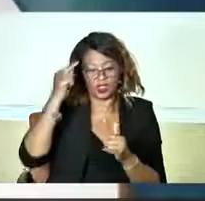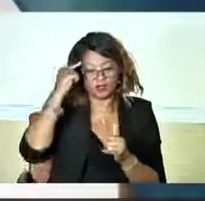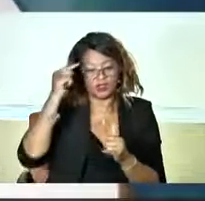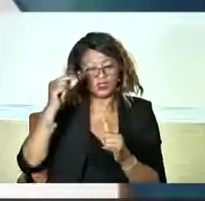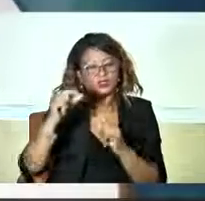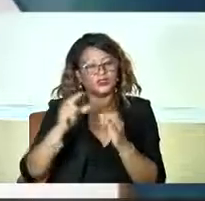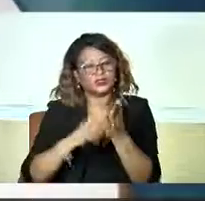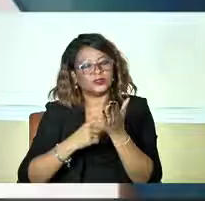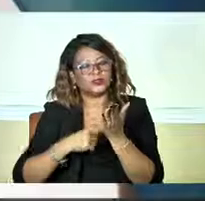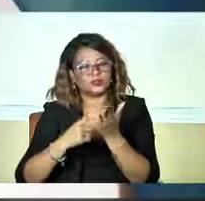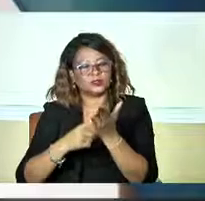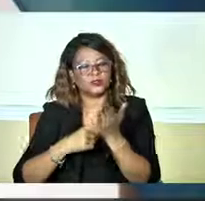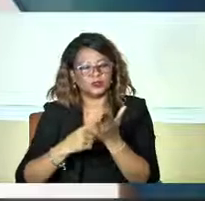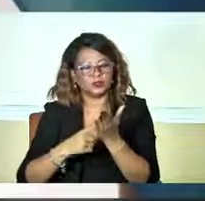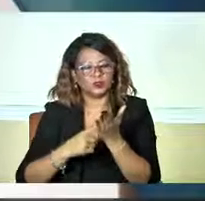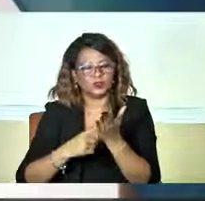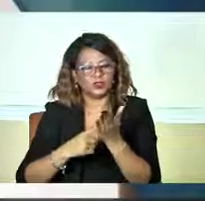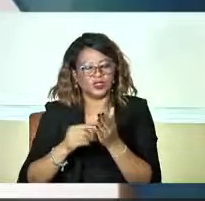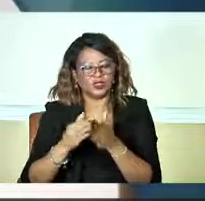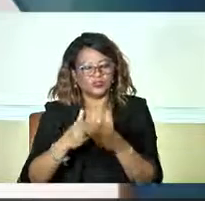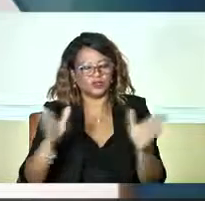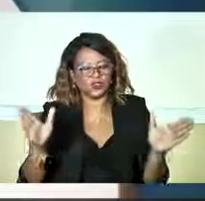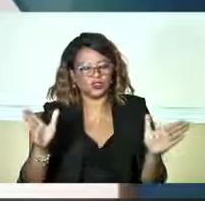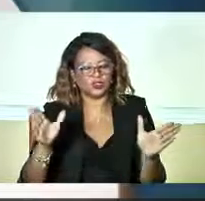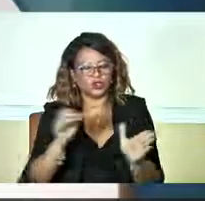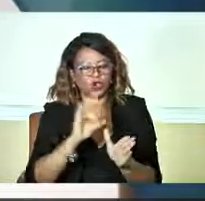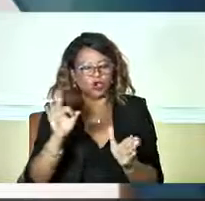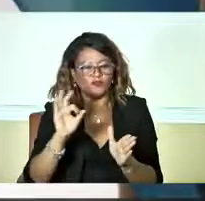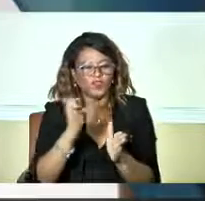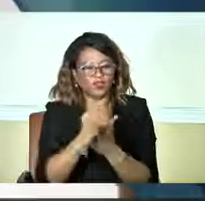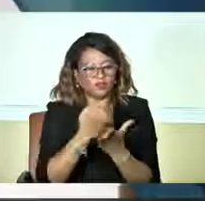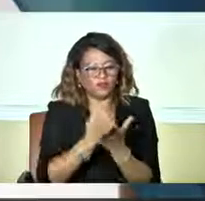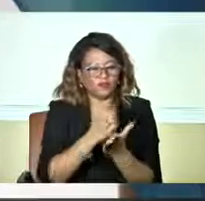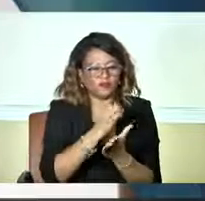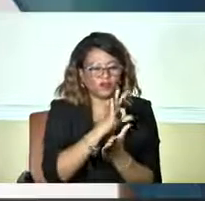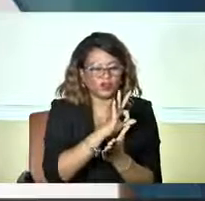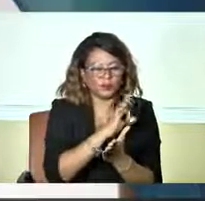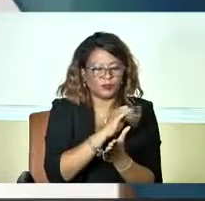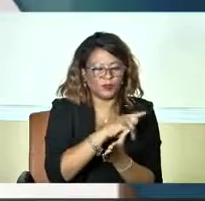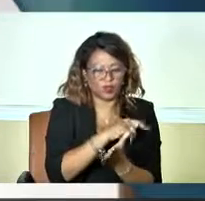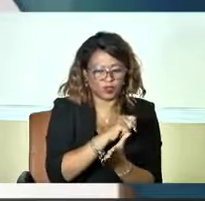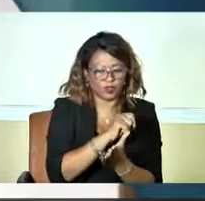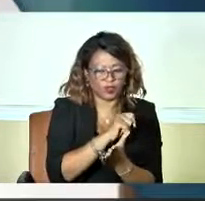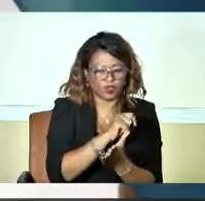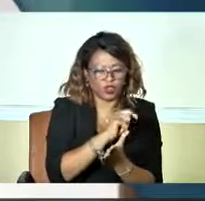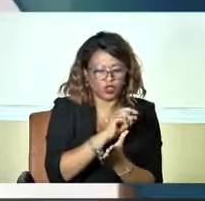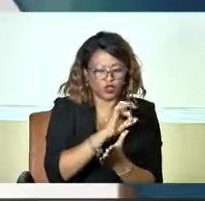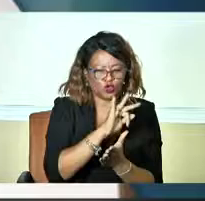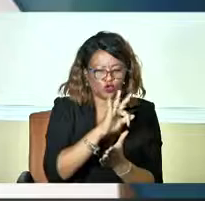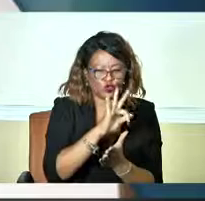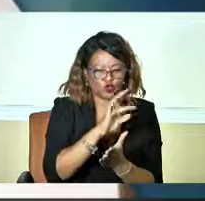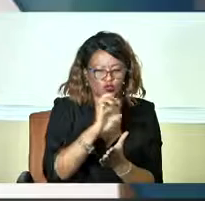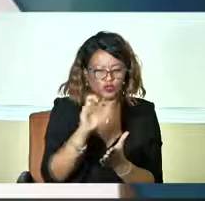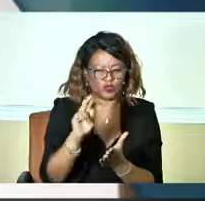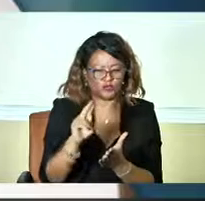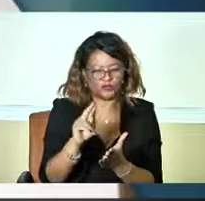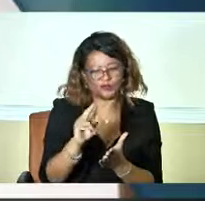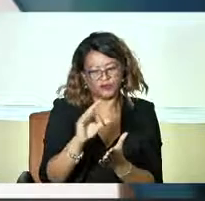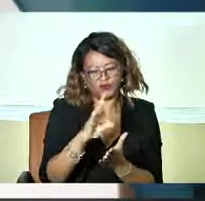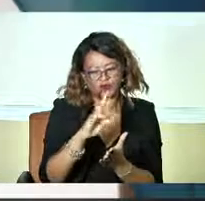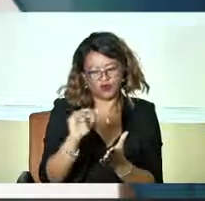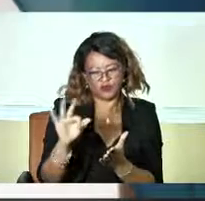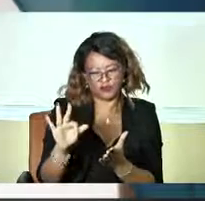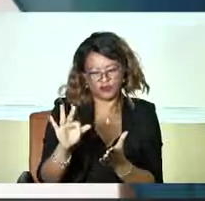the Revitalization and Expansion of the Economy of Freeport Committee, called the Reef Committee. This committee